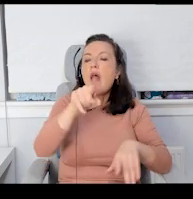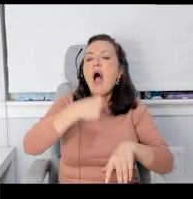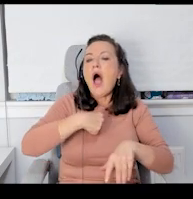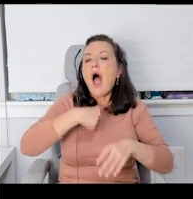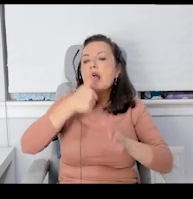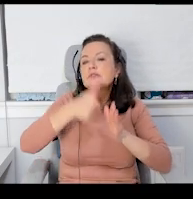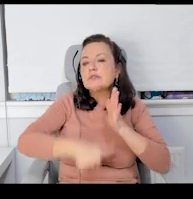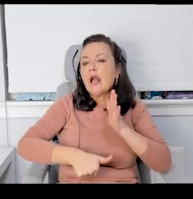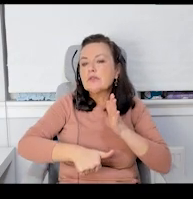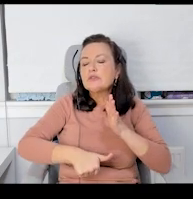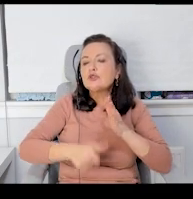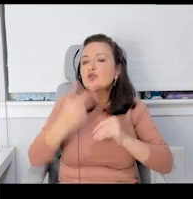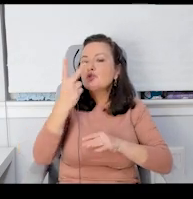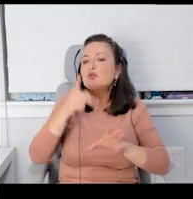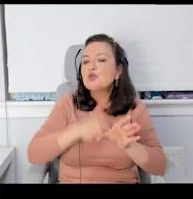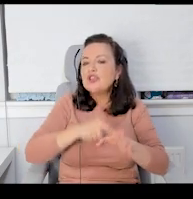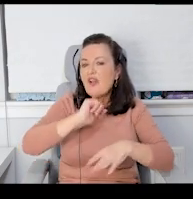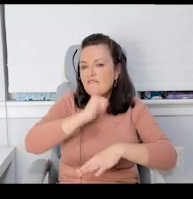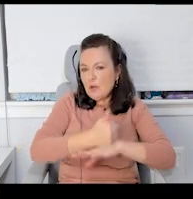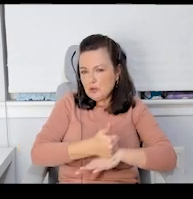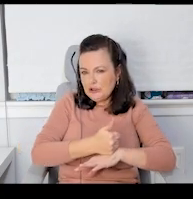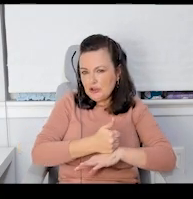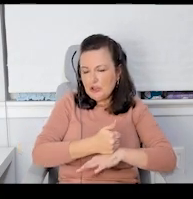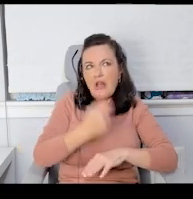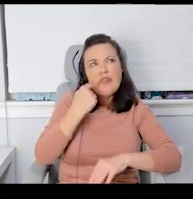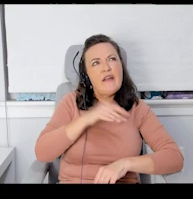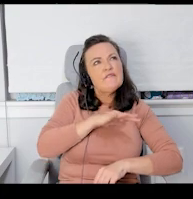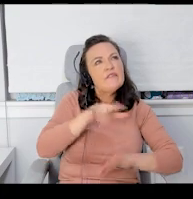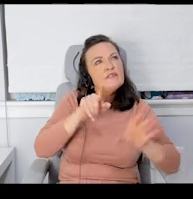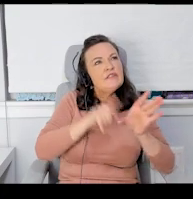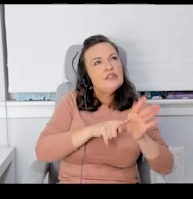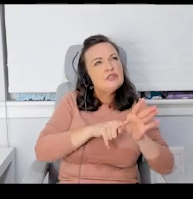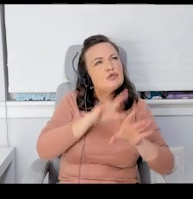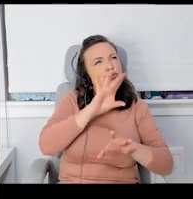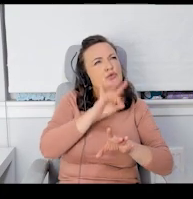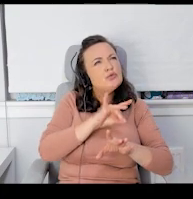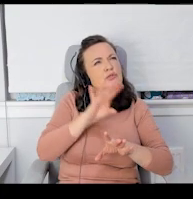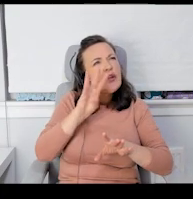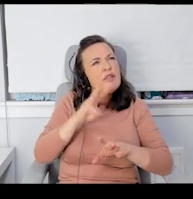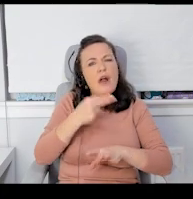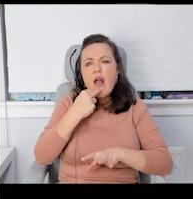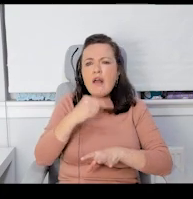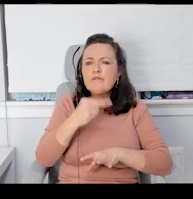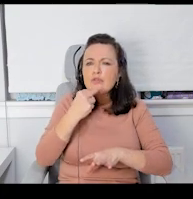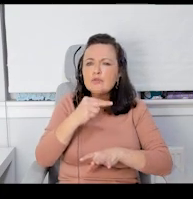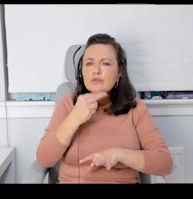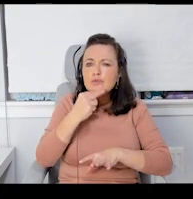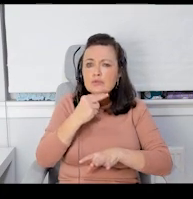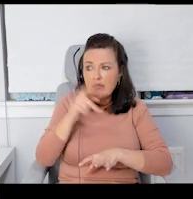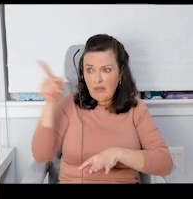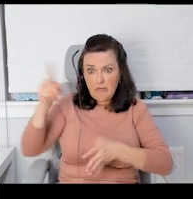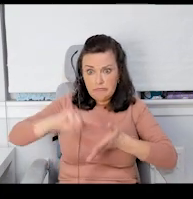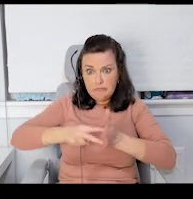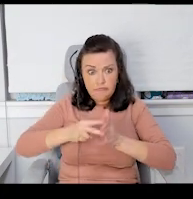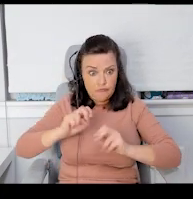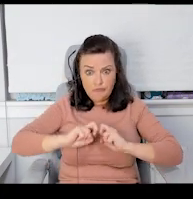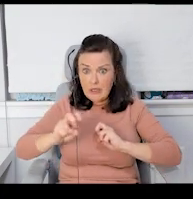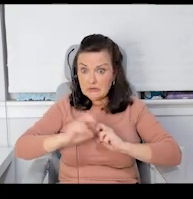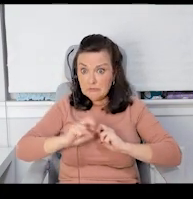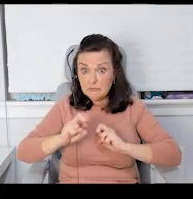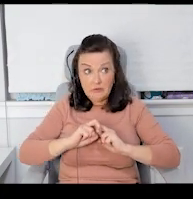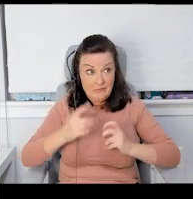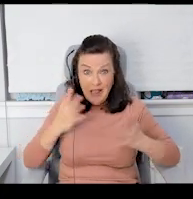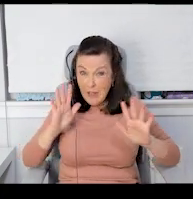a two-year FA, to be clear. In my fifth year, it was, I think, Tuesday afternoons and Thursday afternoons, I would actually get transport arranged for